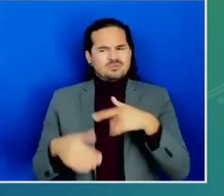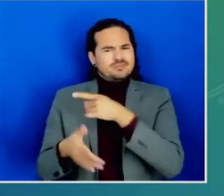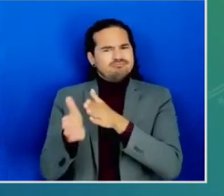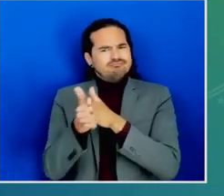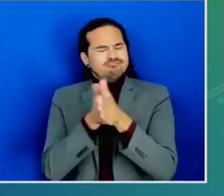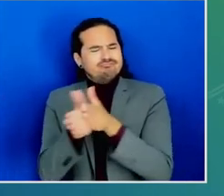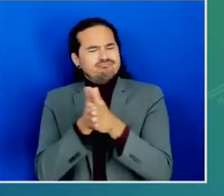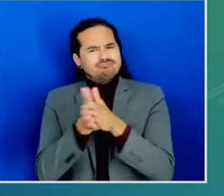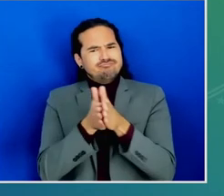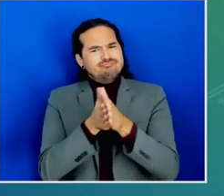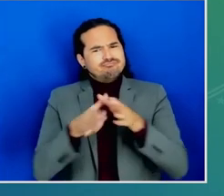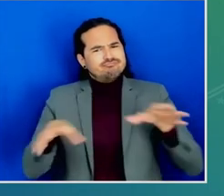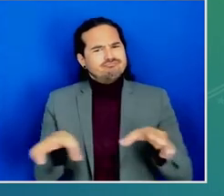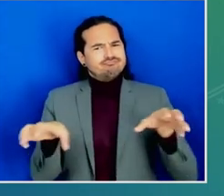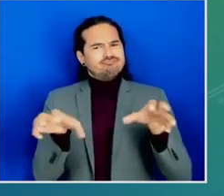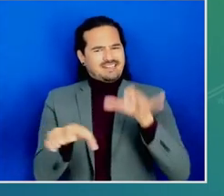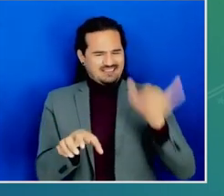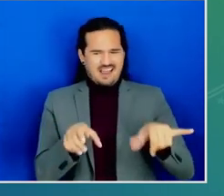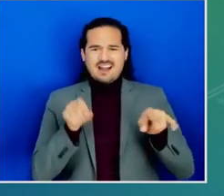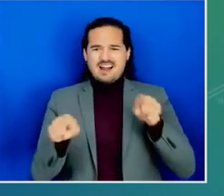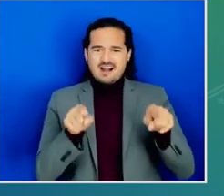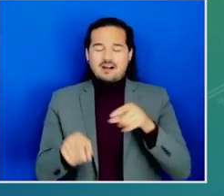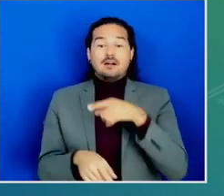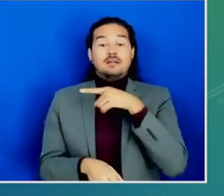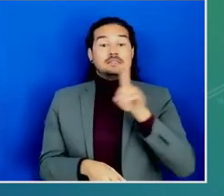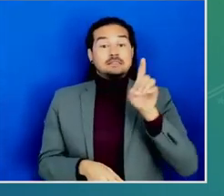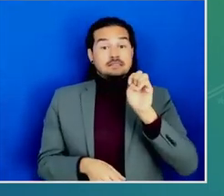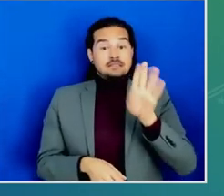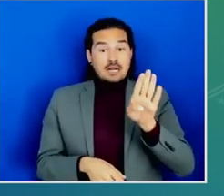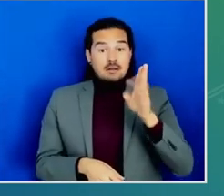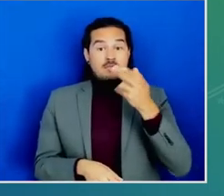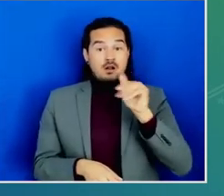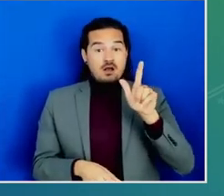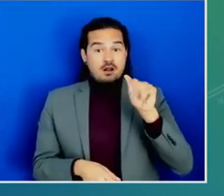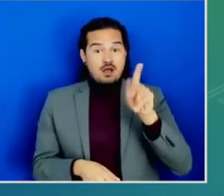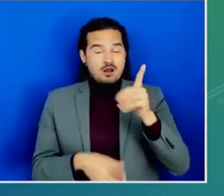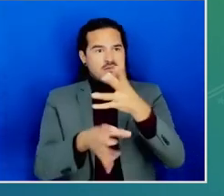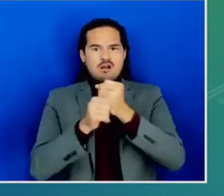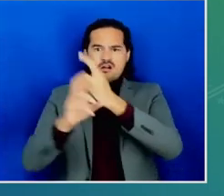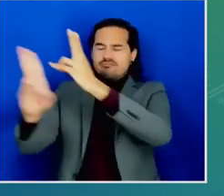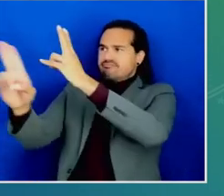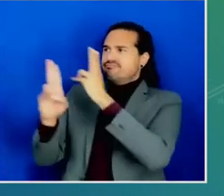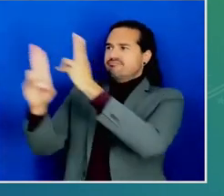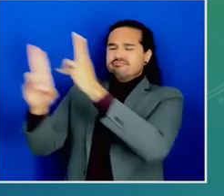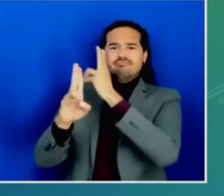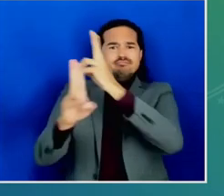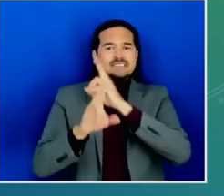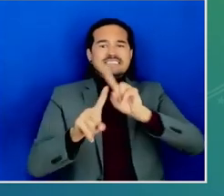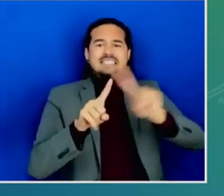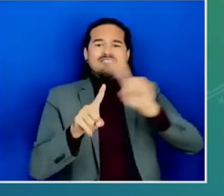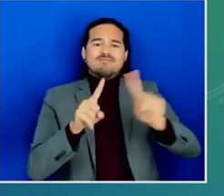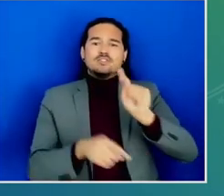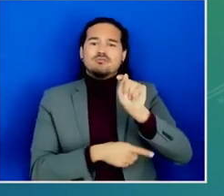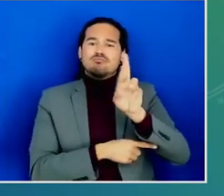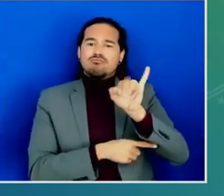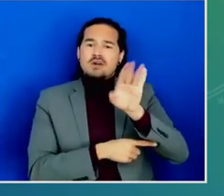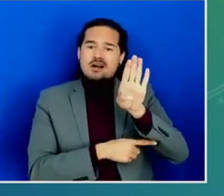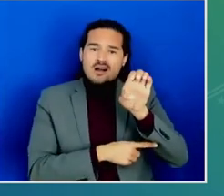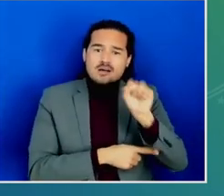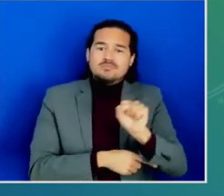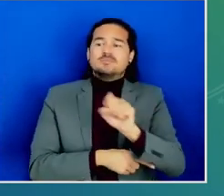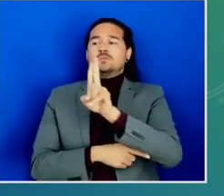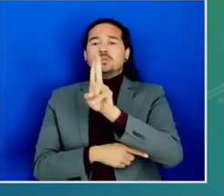she earned the respect of a broad coalition of people from tribal leaders to environmental groups to labor. As